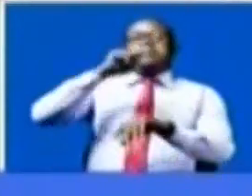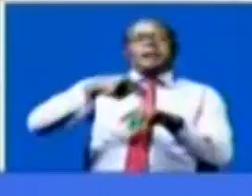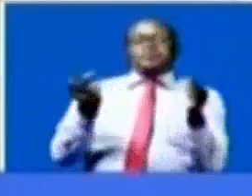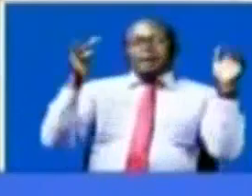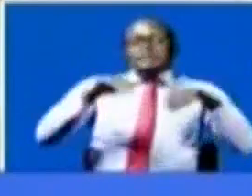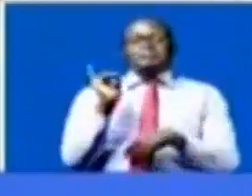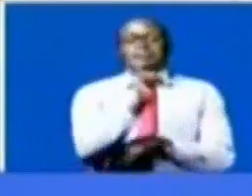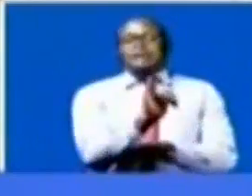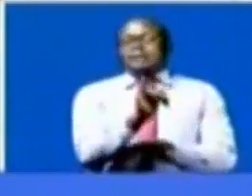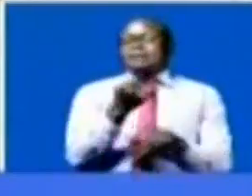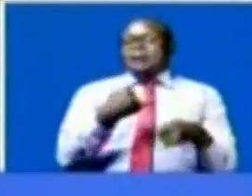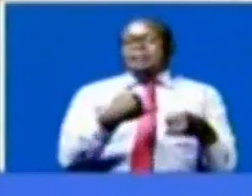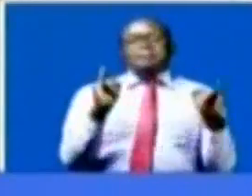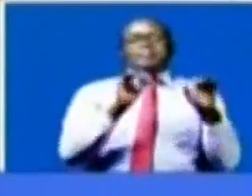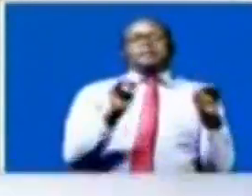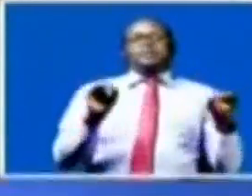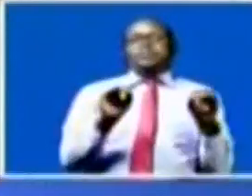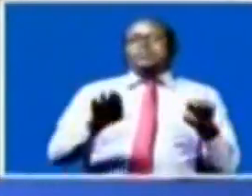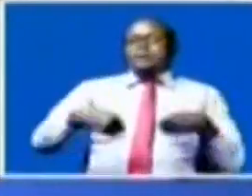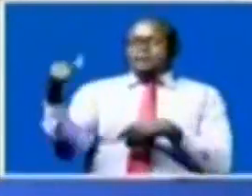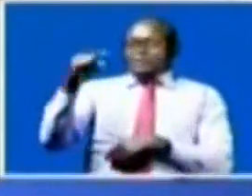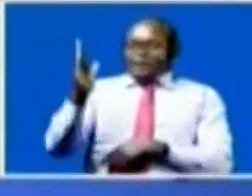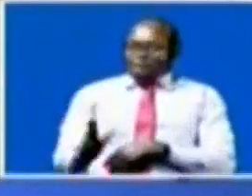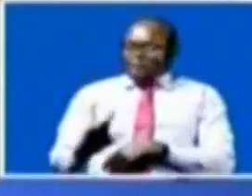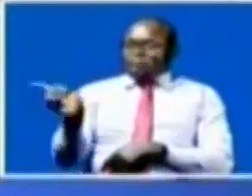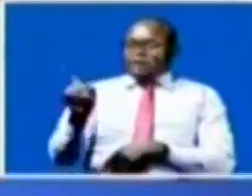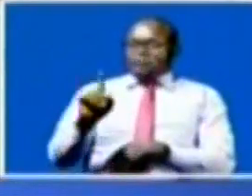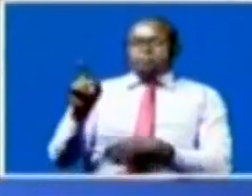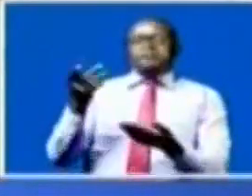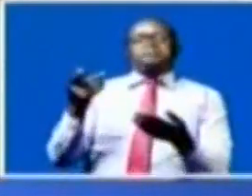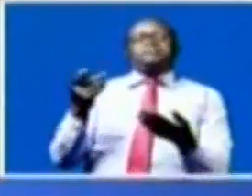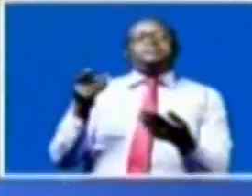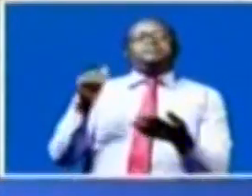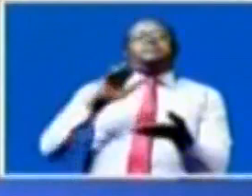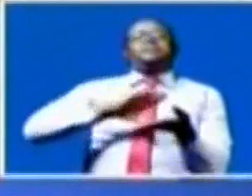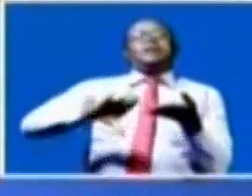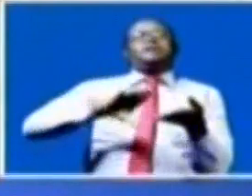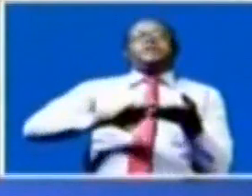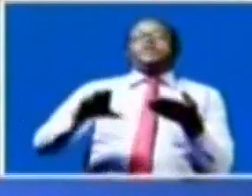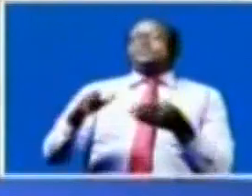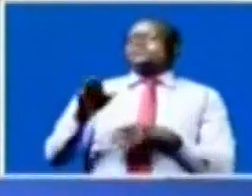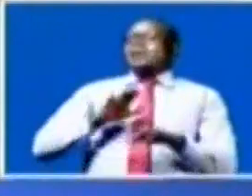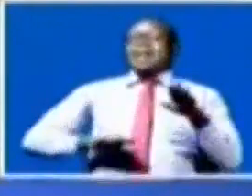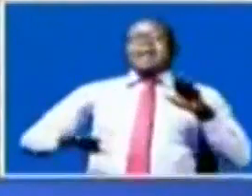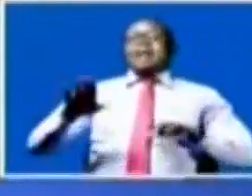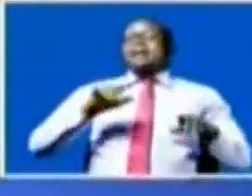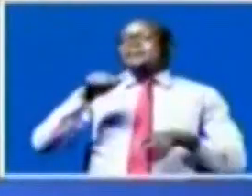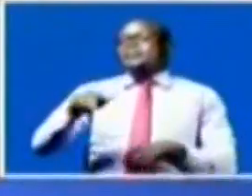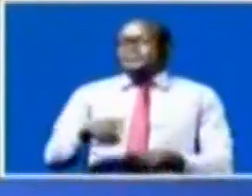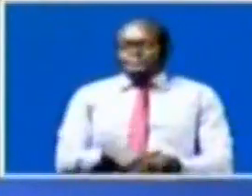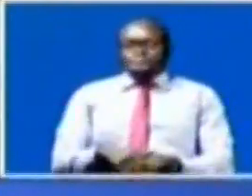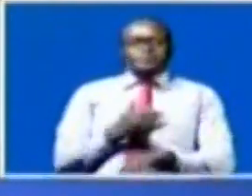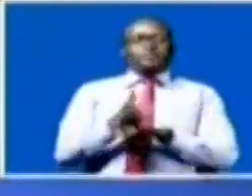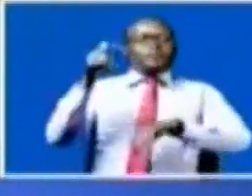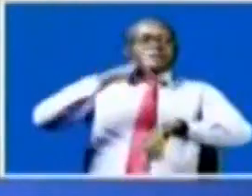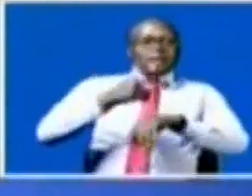that is done. And so that has been giving the governor of Nairobi an excuse to, you know, dilly-dally on this issue, to have some lethargy